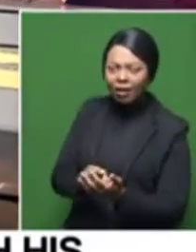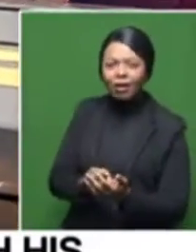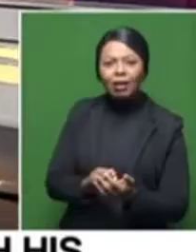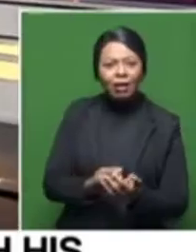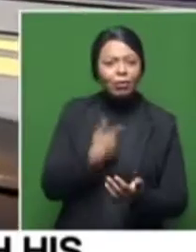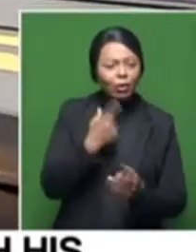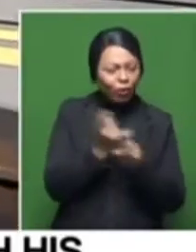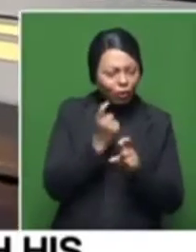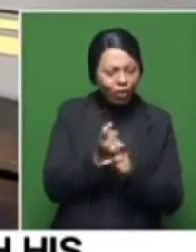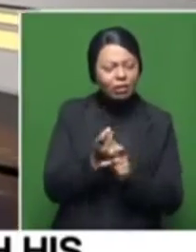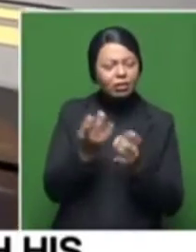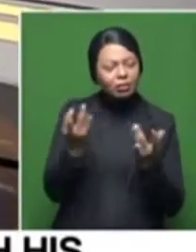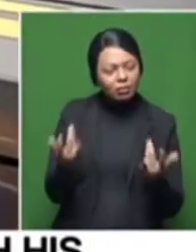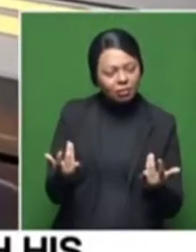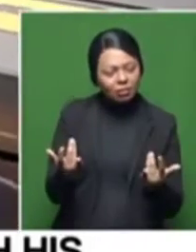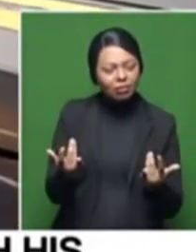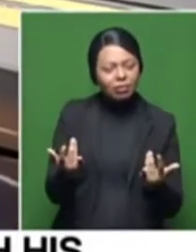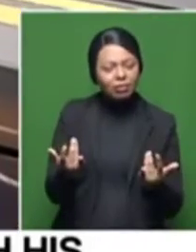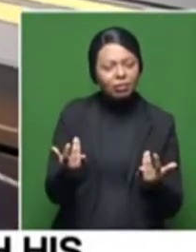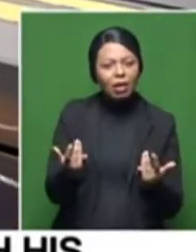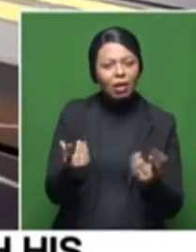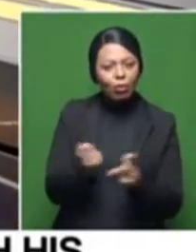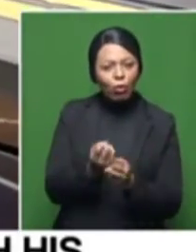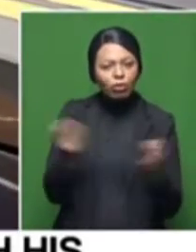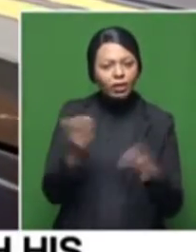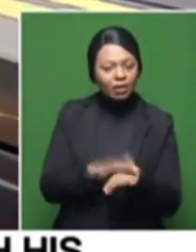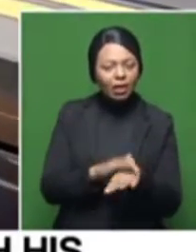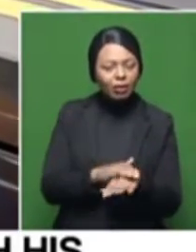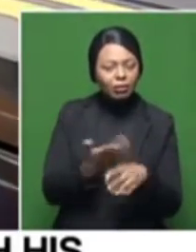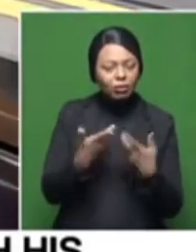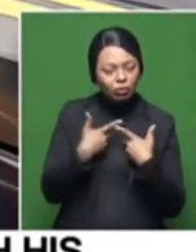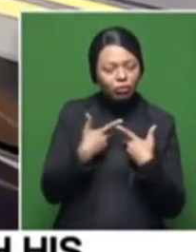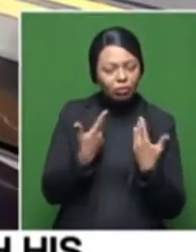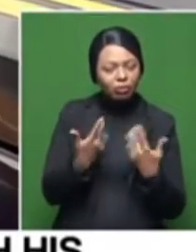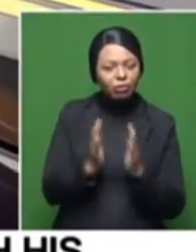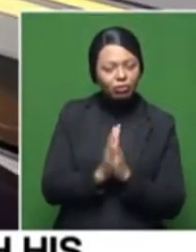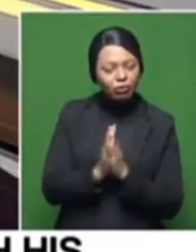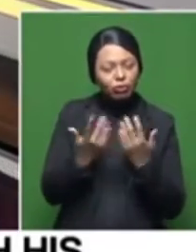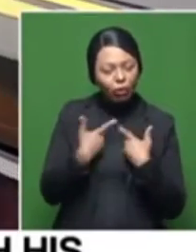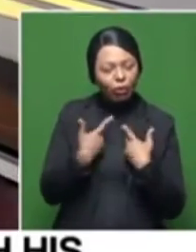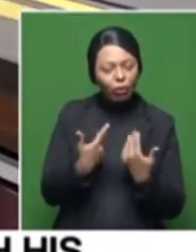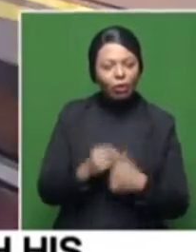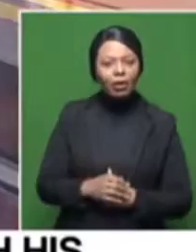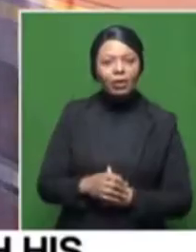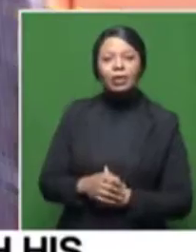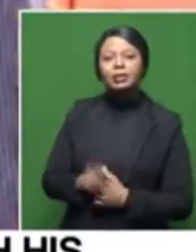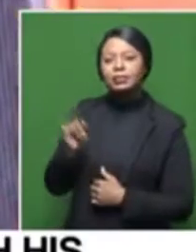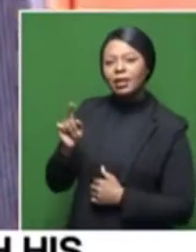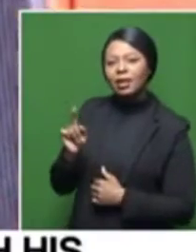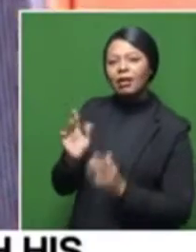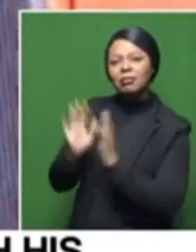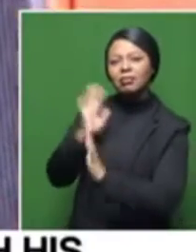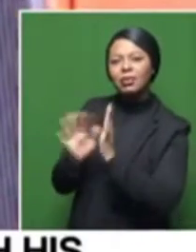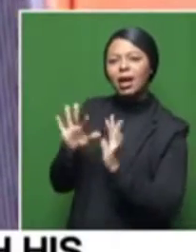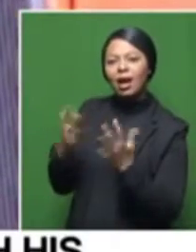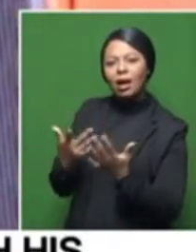spiritual language again. So yeah. Okay, unpack for us the making of this song and the people that you've worked with. Funny story. The